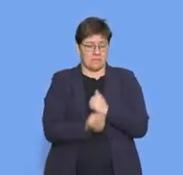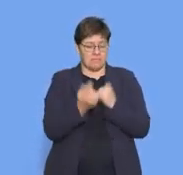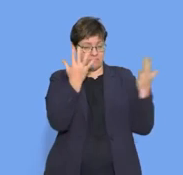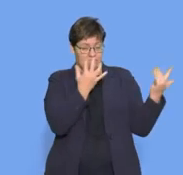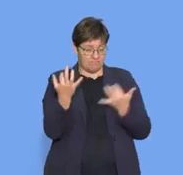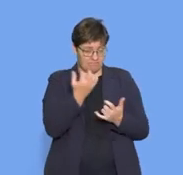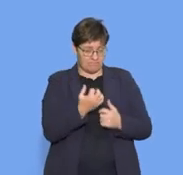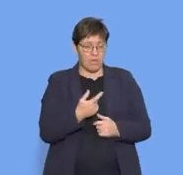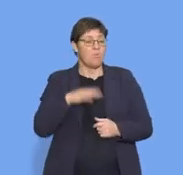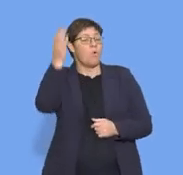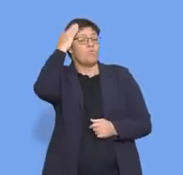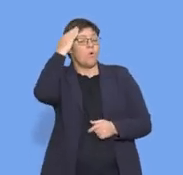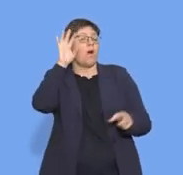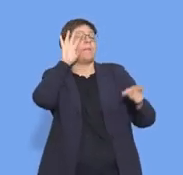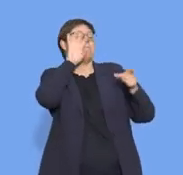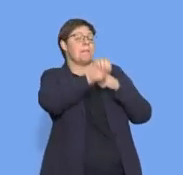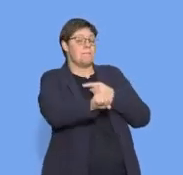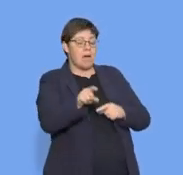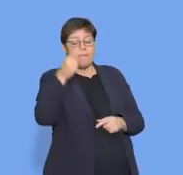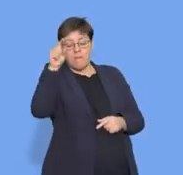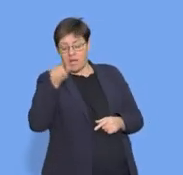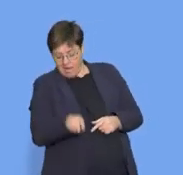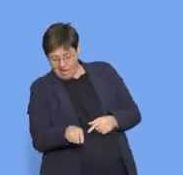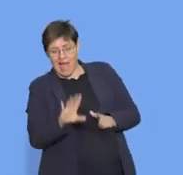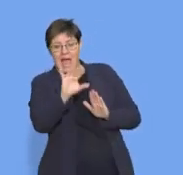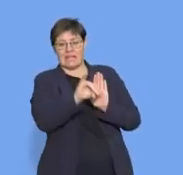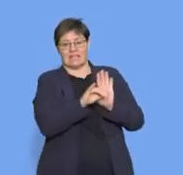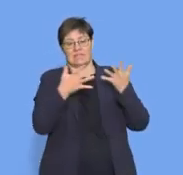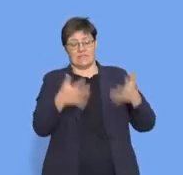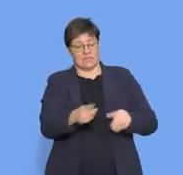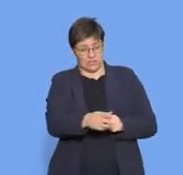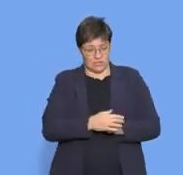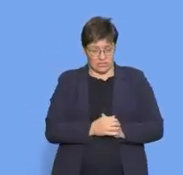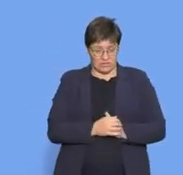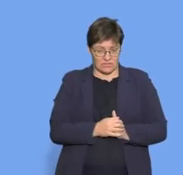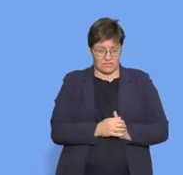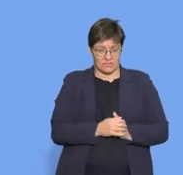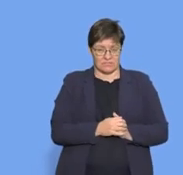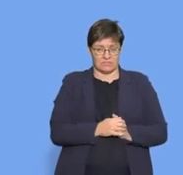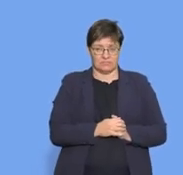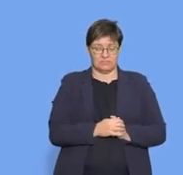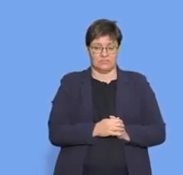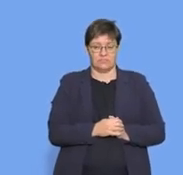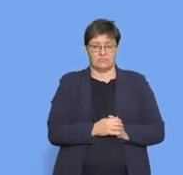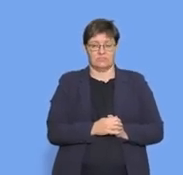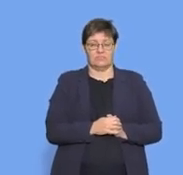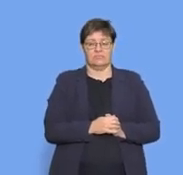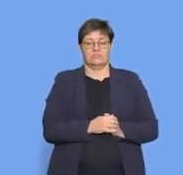make a mistake in your calculation, at least you've shown your marker that you've identified the